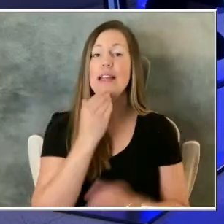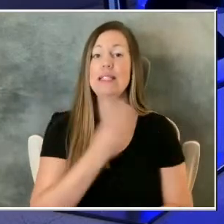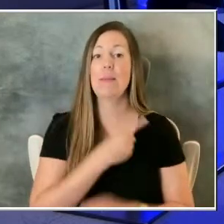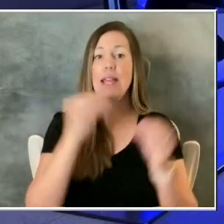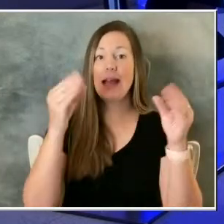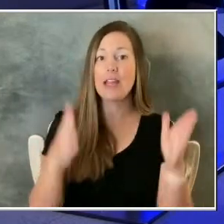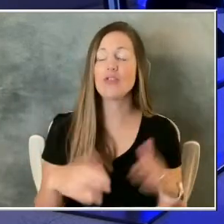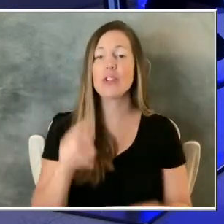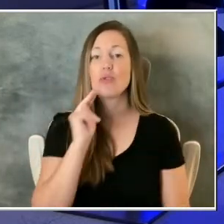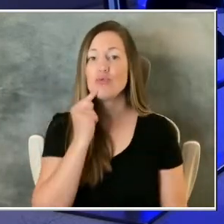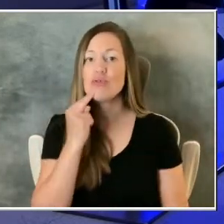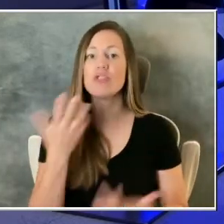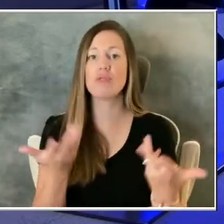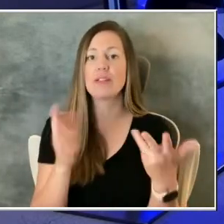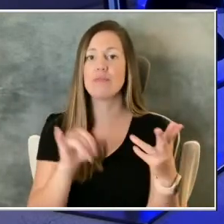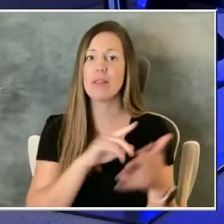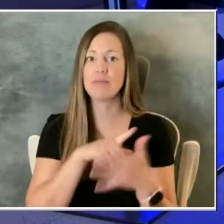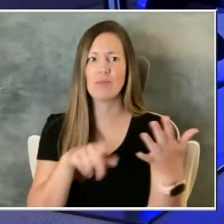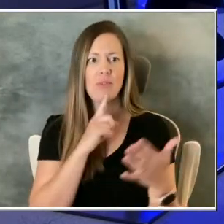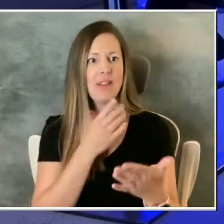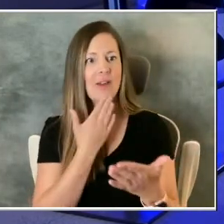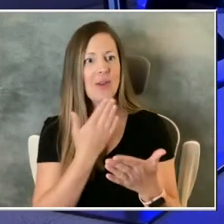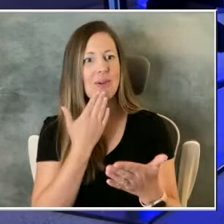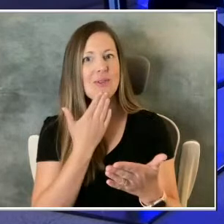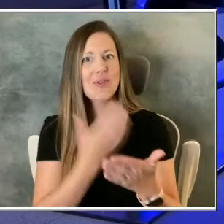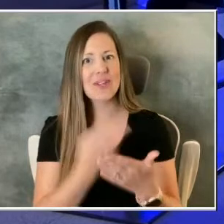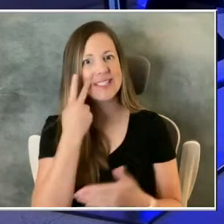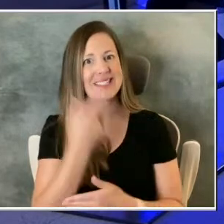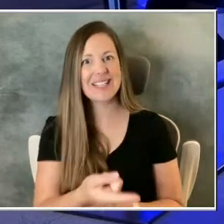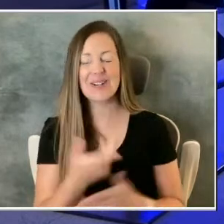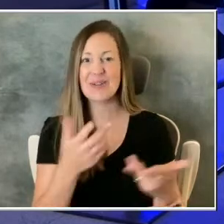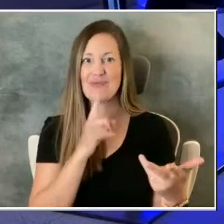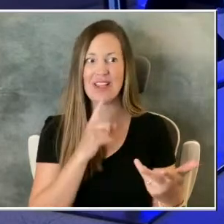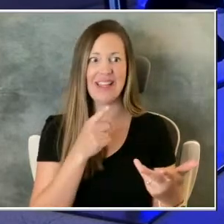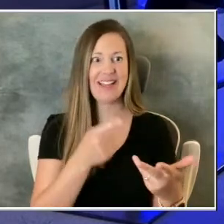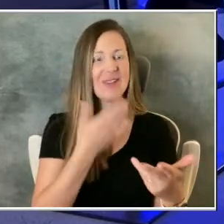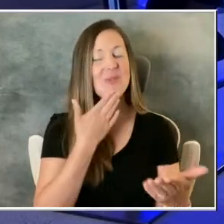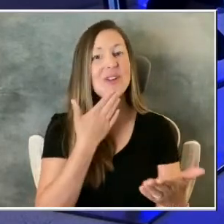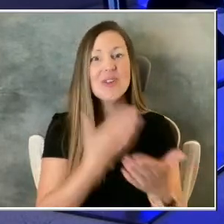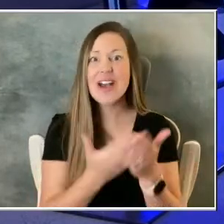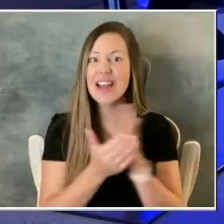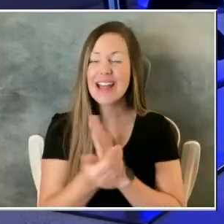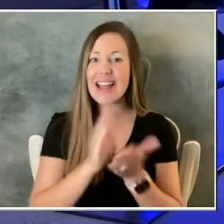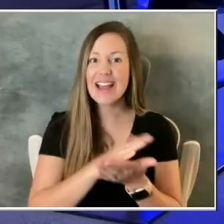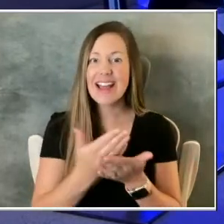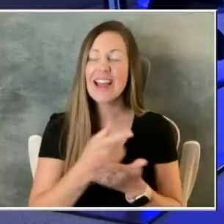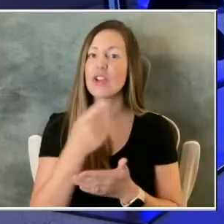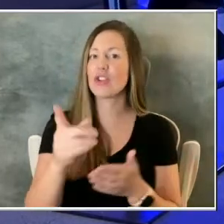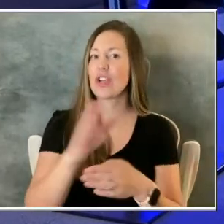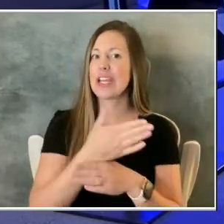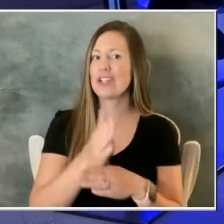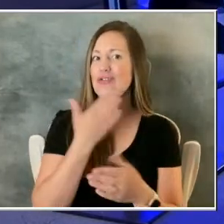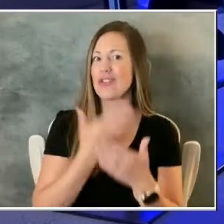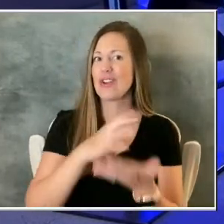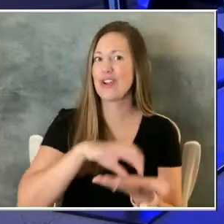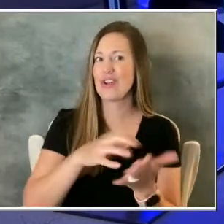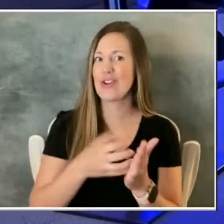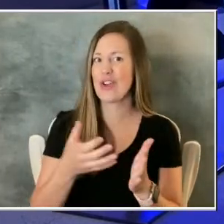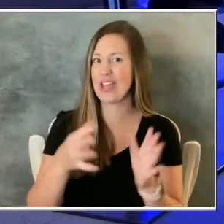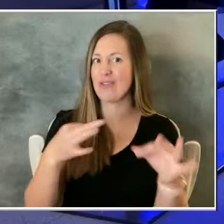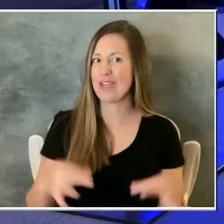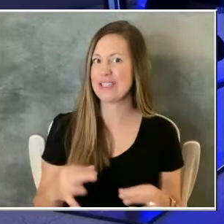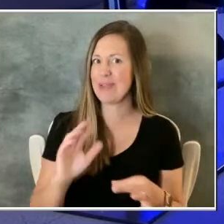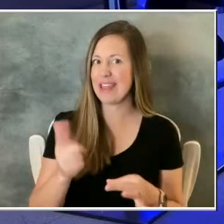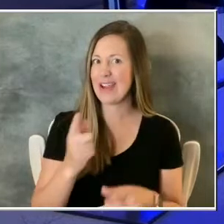you. Not to mention, you're a pretty darn good cook. Thank you. Well, you're going to share a good cookie recipe for us later on in the episode. Yes. Promise? Okay.